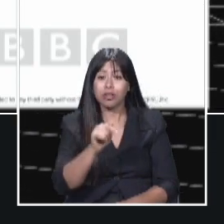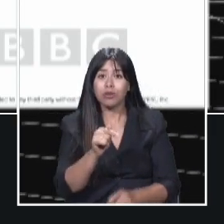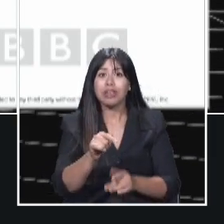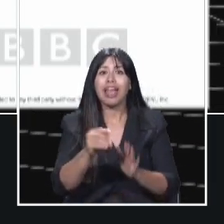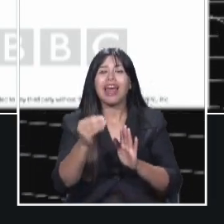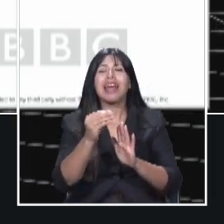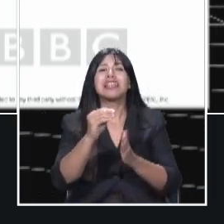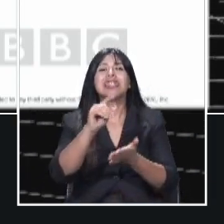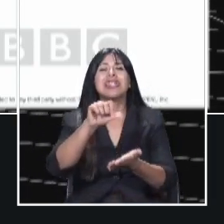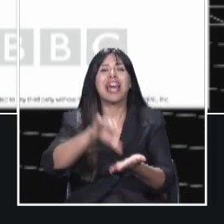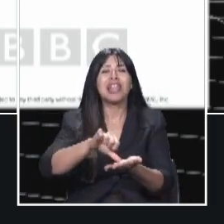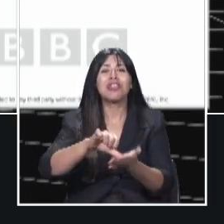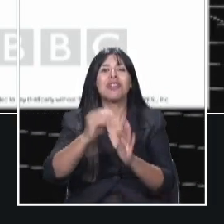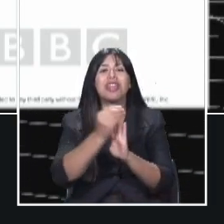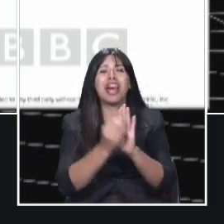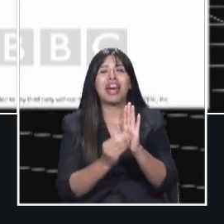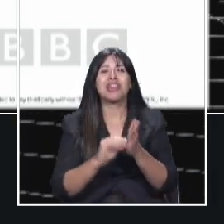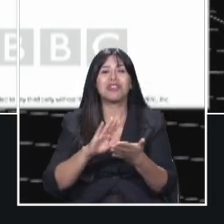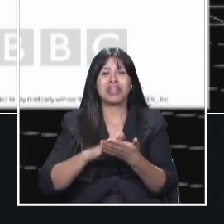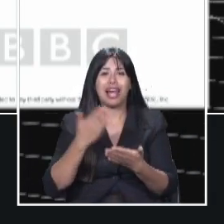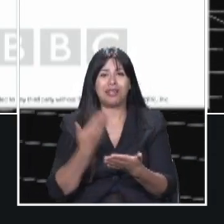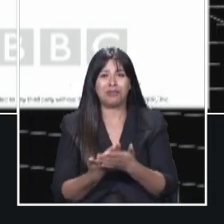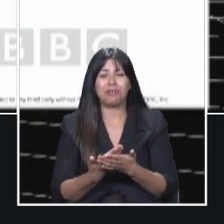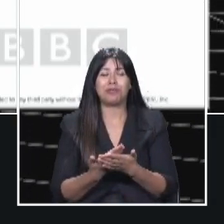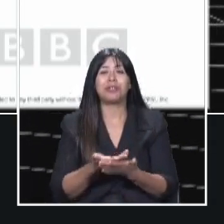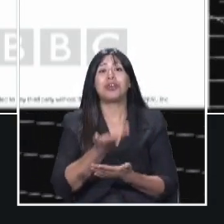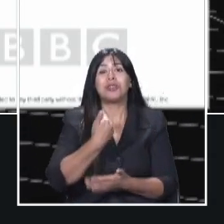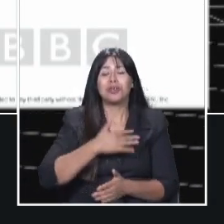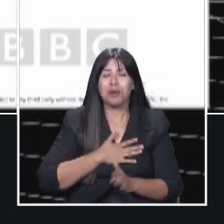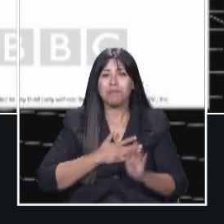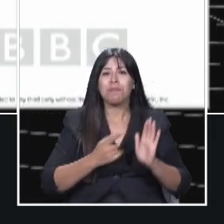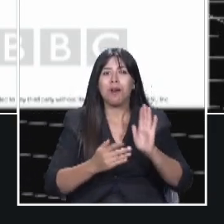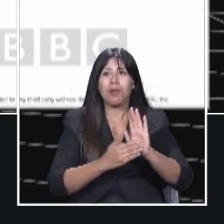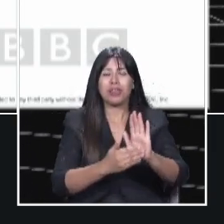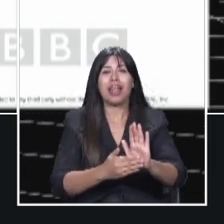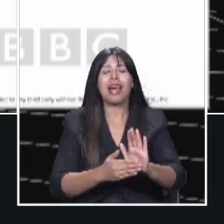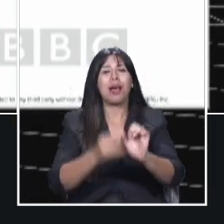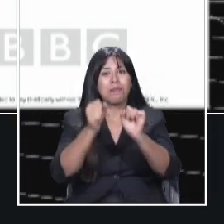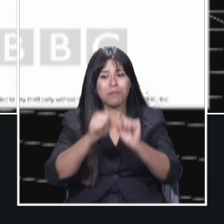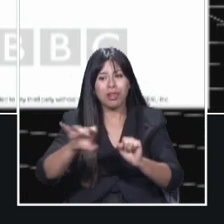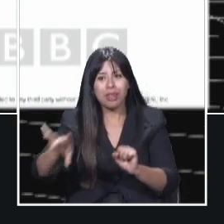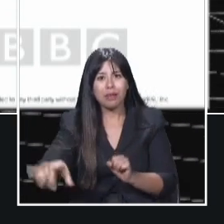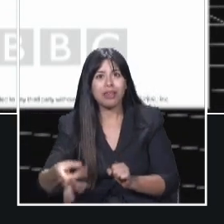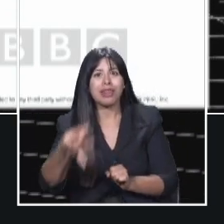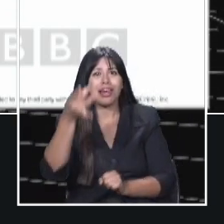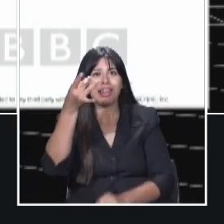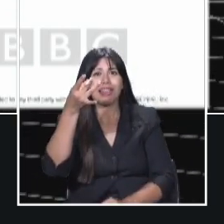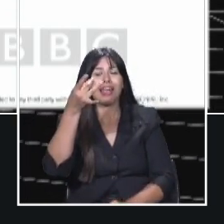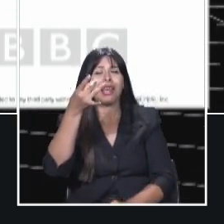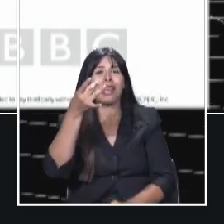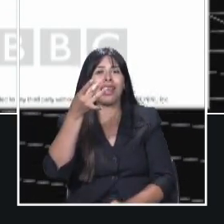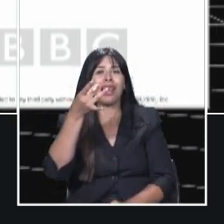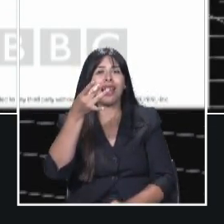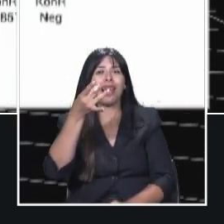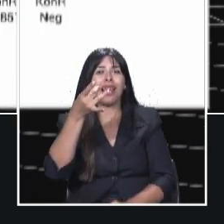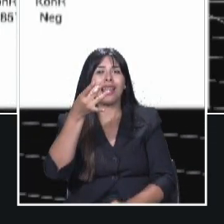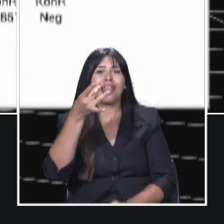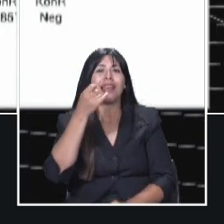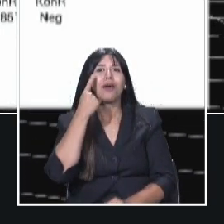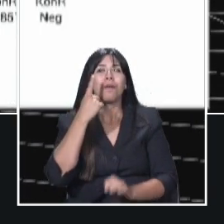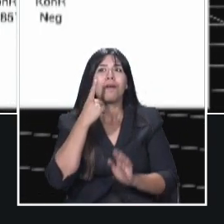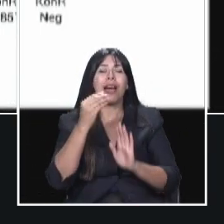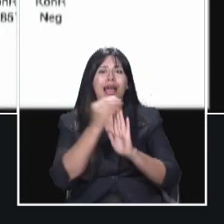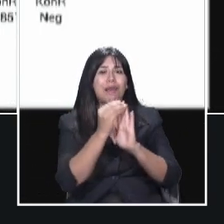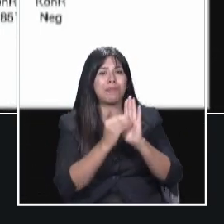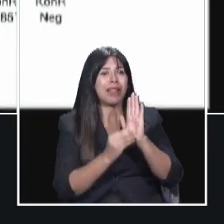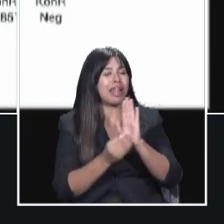have demonstrated that we can detect the VOCs that are related to influenza A, that we can detect all the VOCs that are produced when you catch influenza